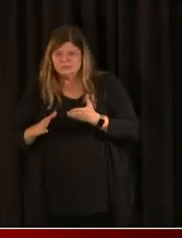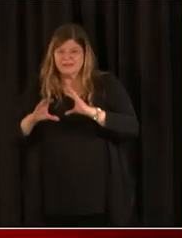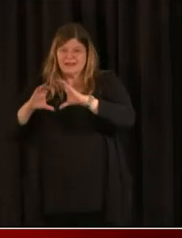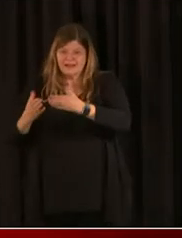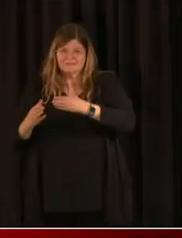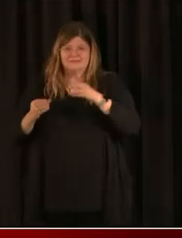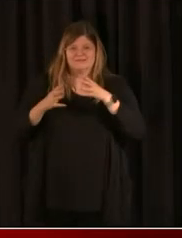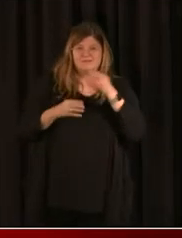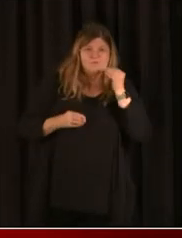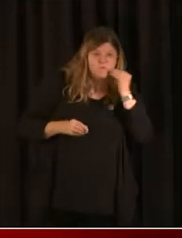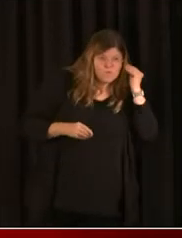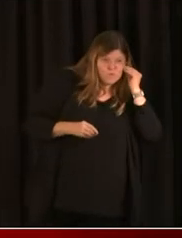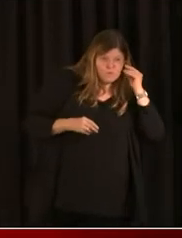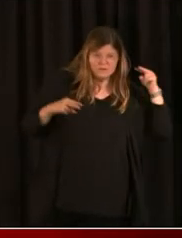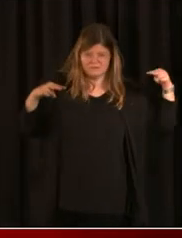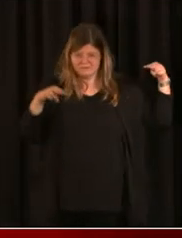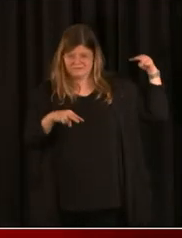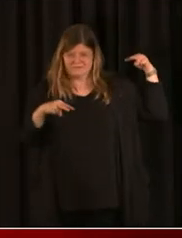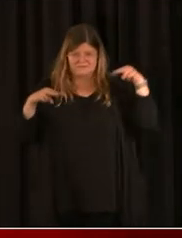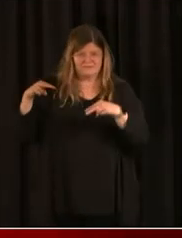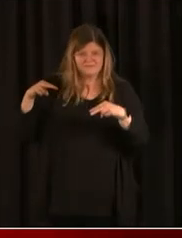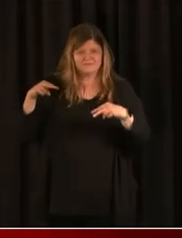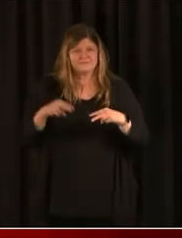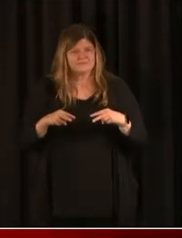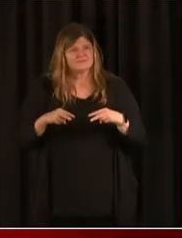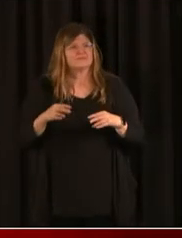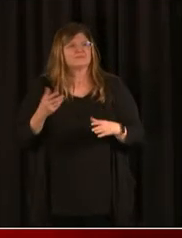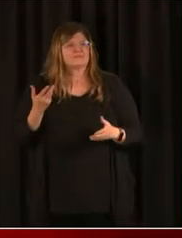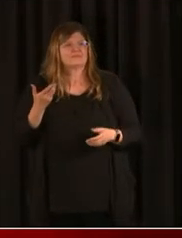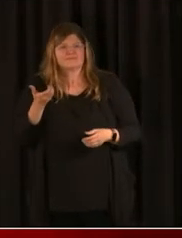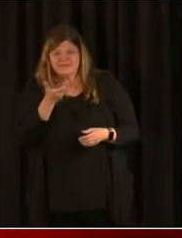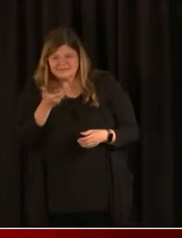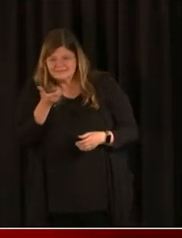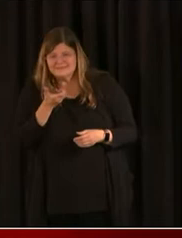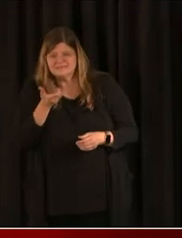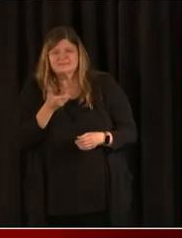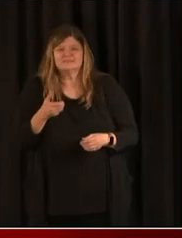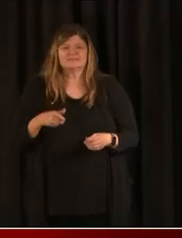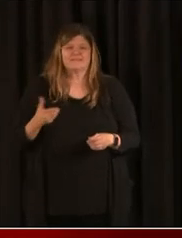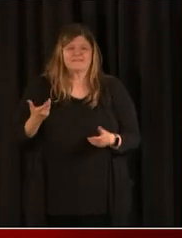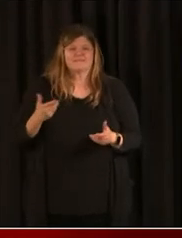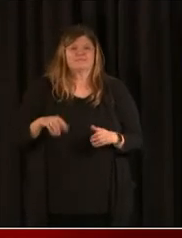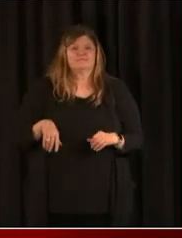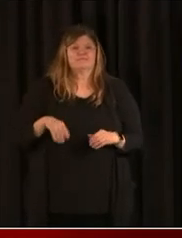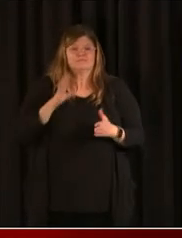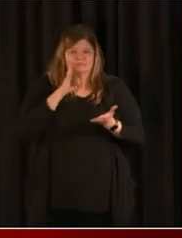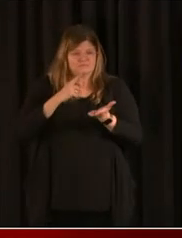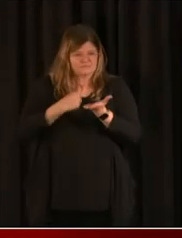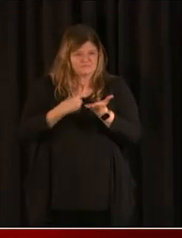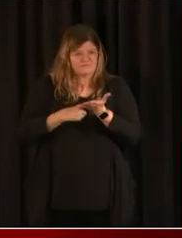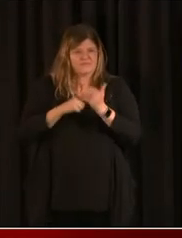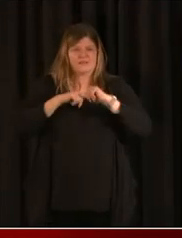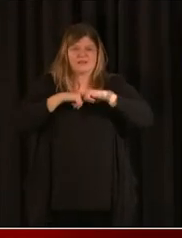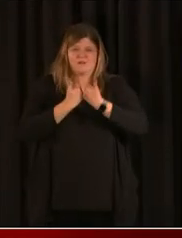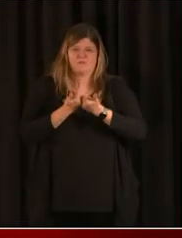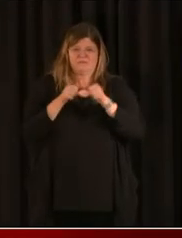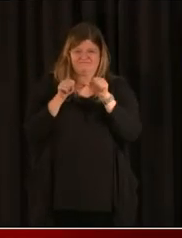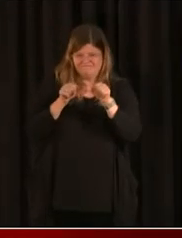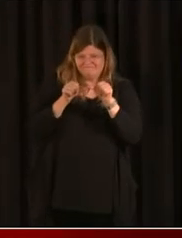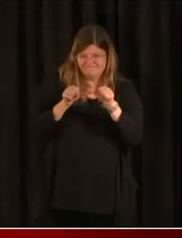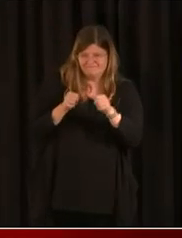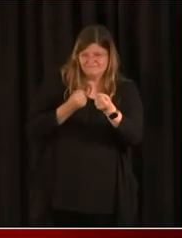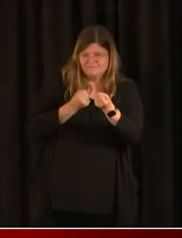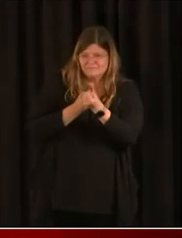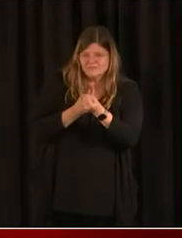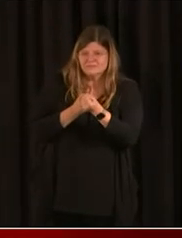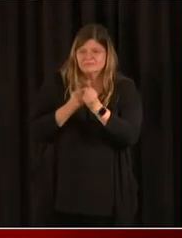classroom to see while the students at home are seeing them through their devices. So we'll talk a little bit more later about the ways we will continue to support